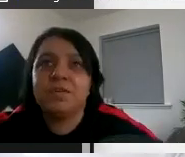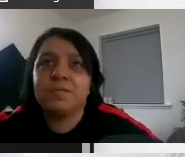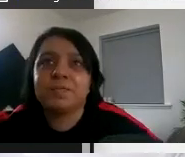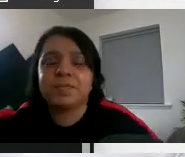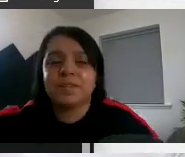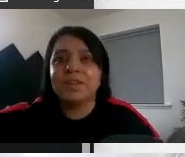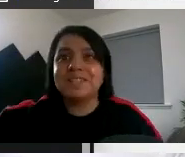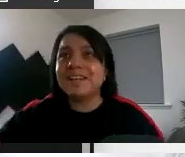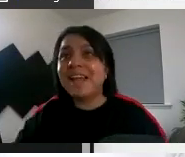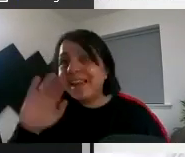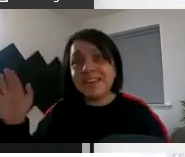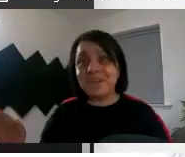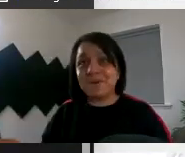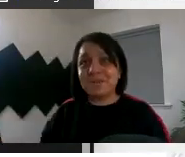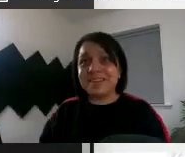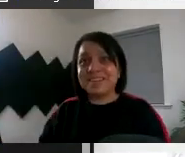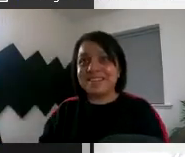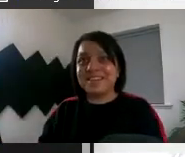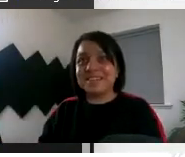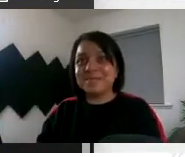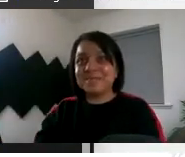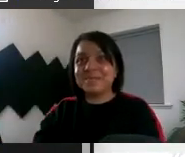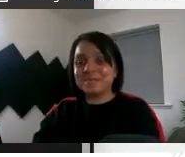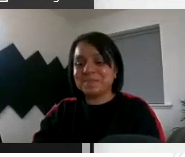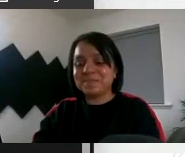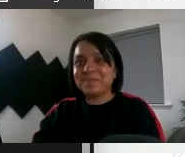you understand any of that roadman slang?